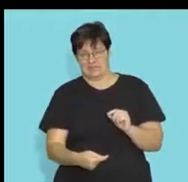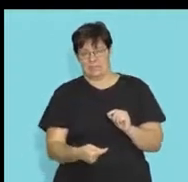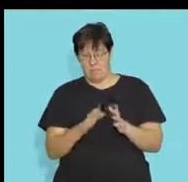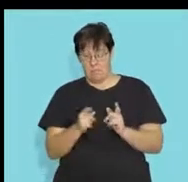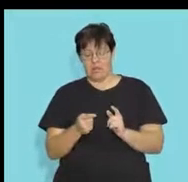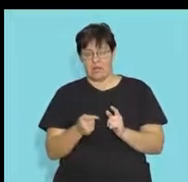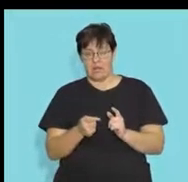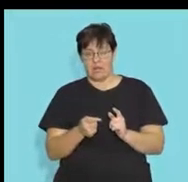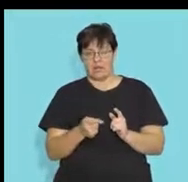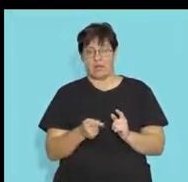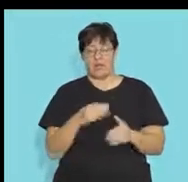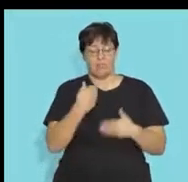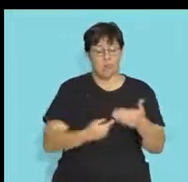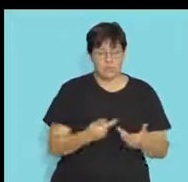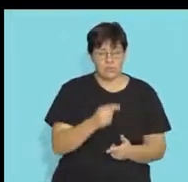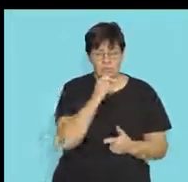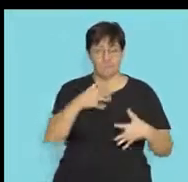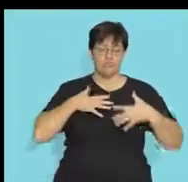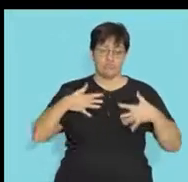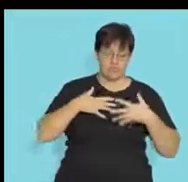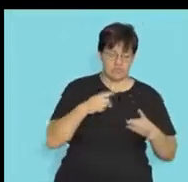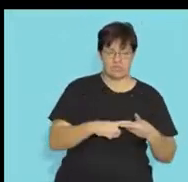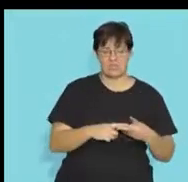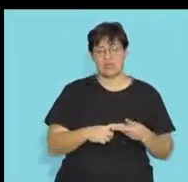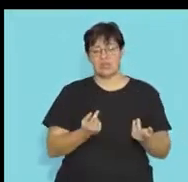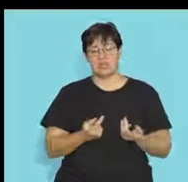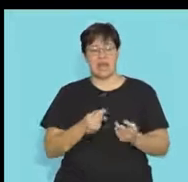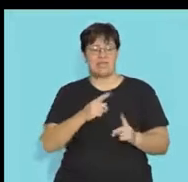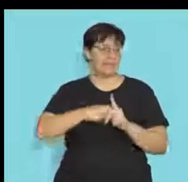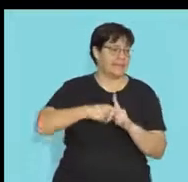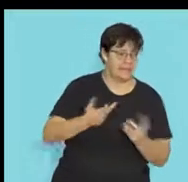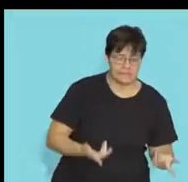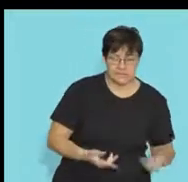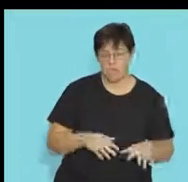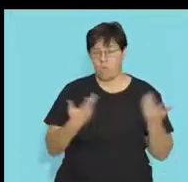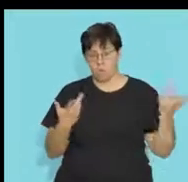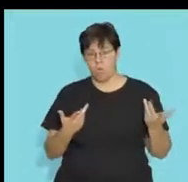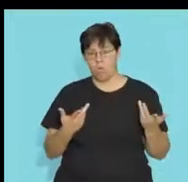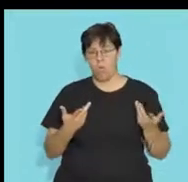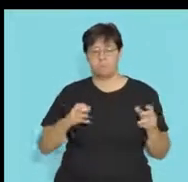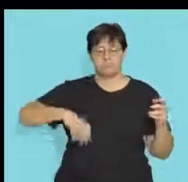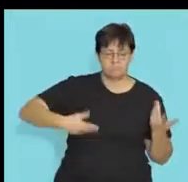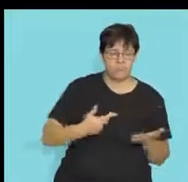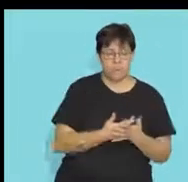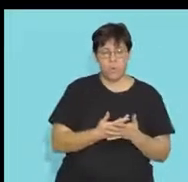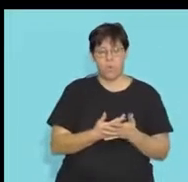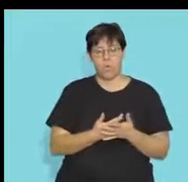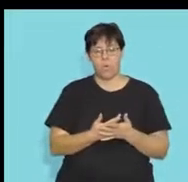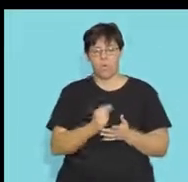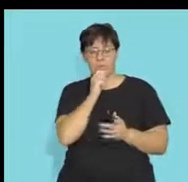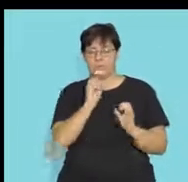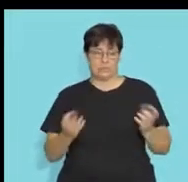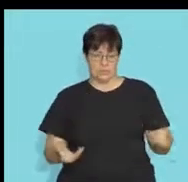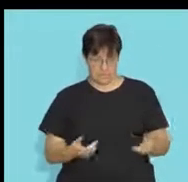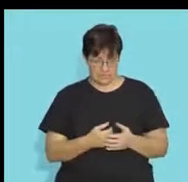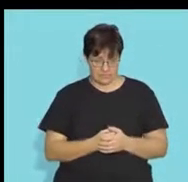either used by a process called respiration, released as heat, or excreted in feces, or it's